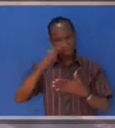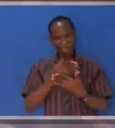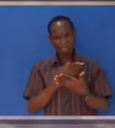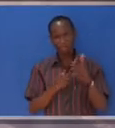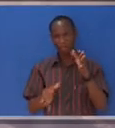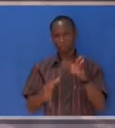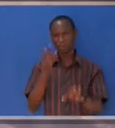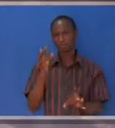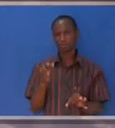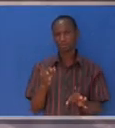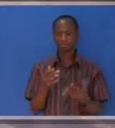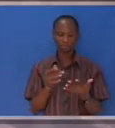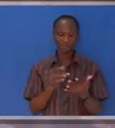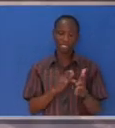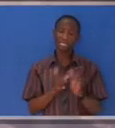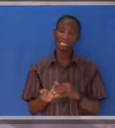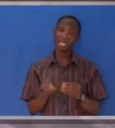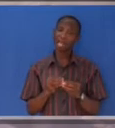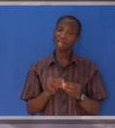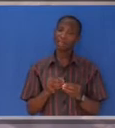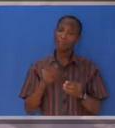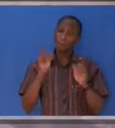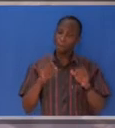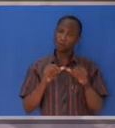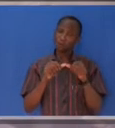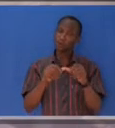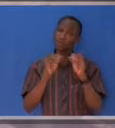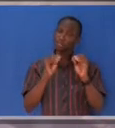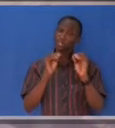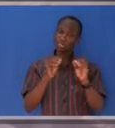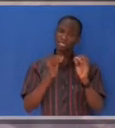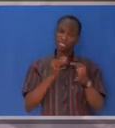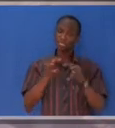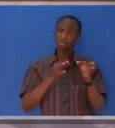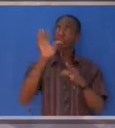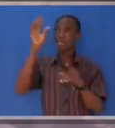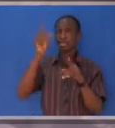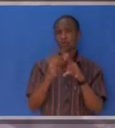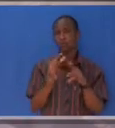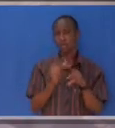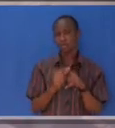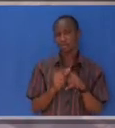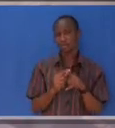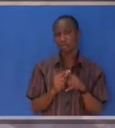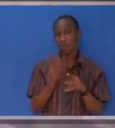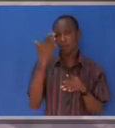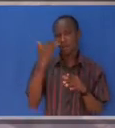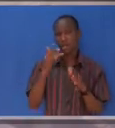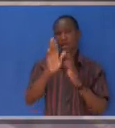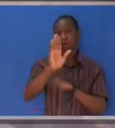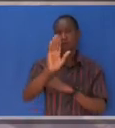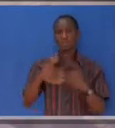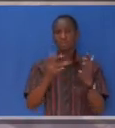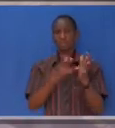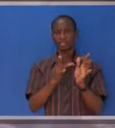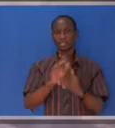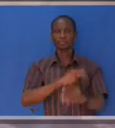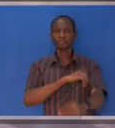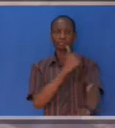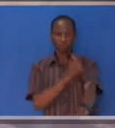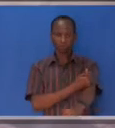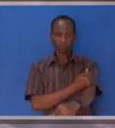commanded. So our commander is Jesus, because God has placed authority on his shoulders. And when you